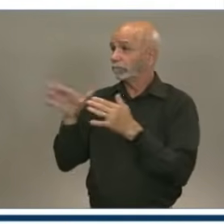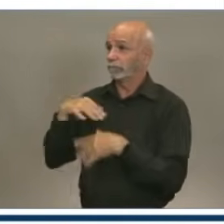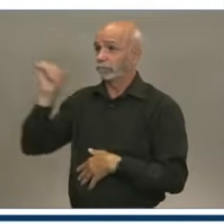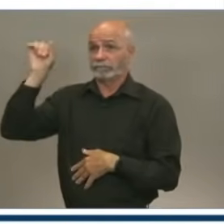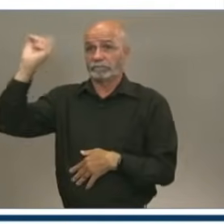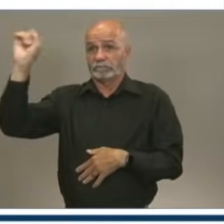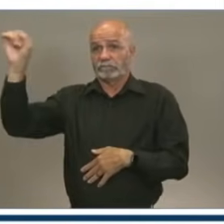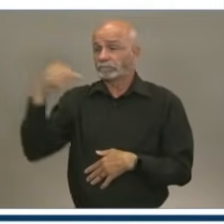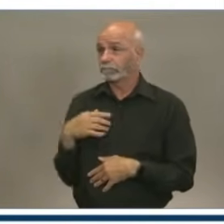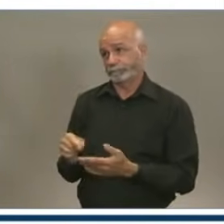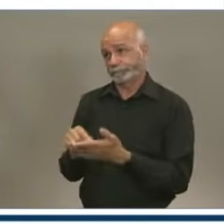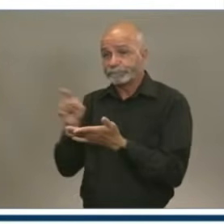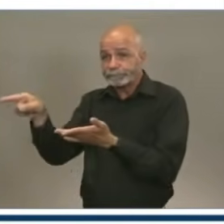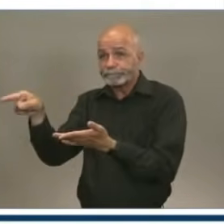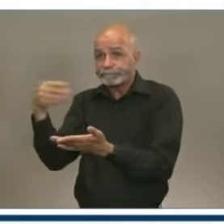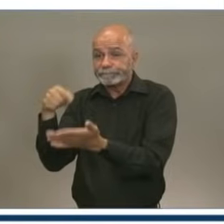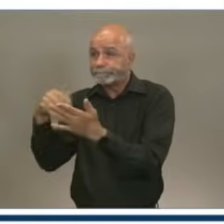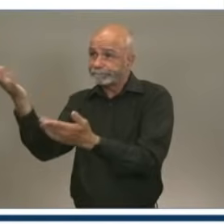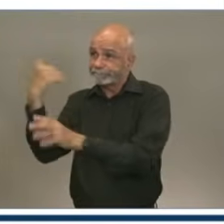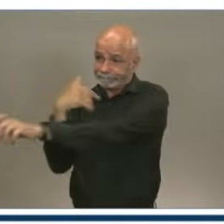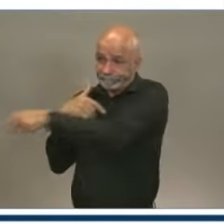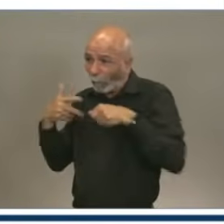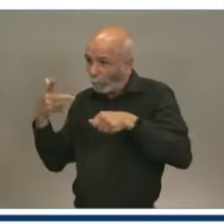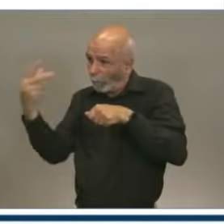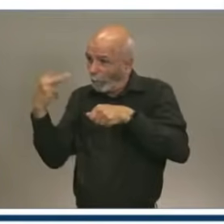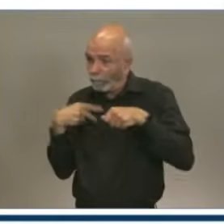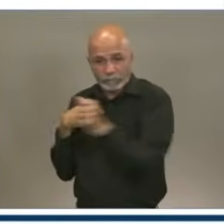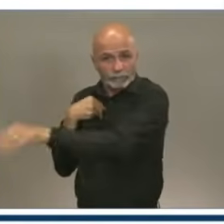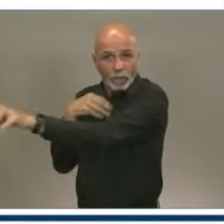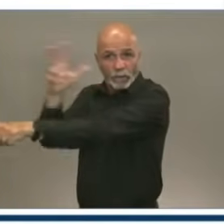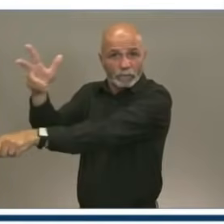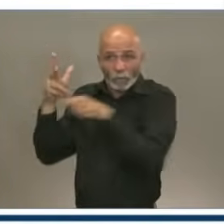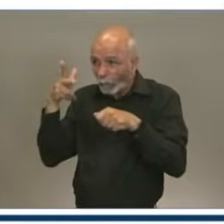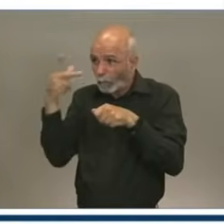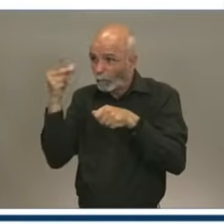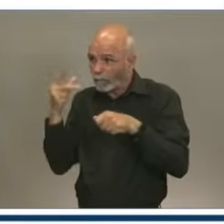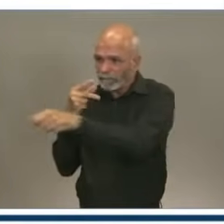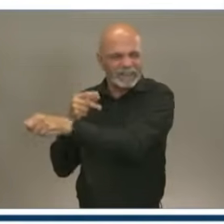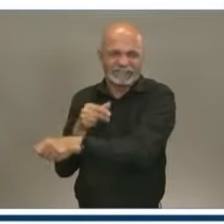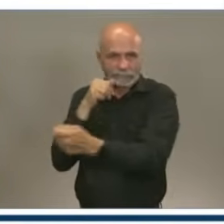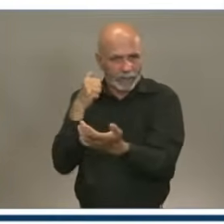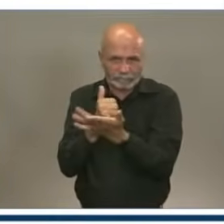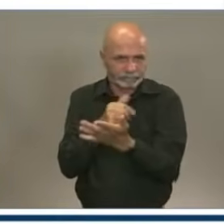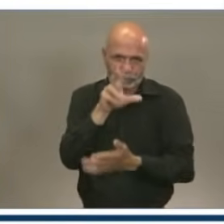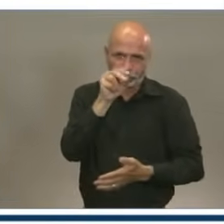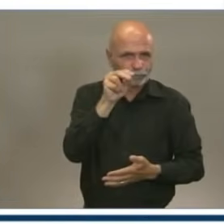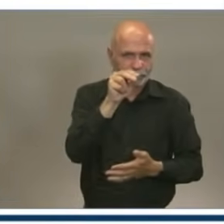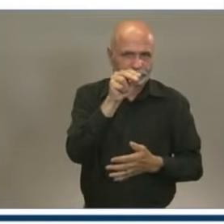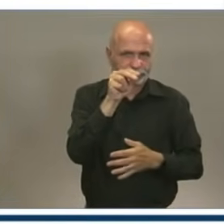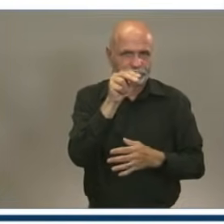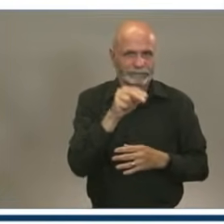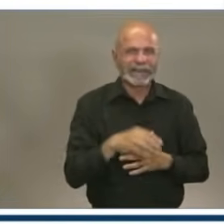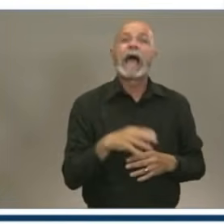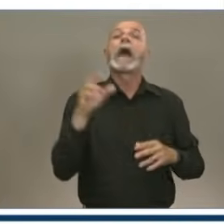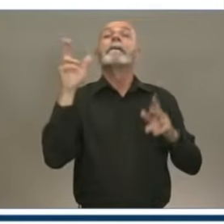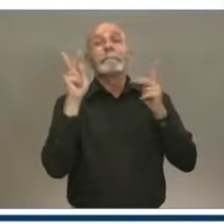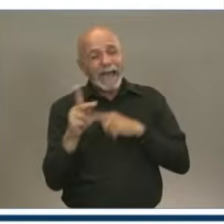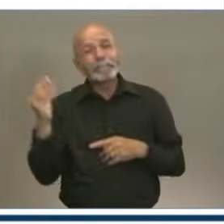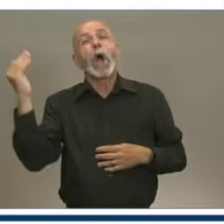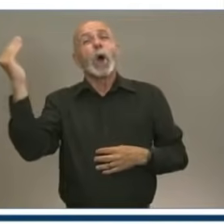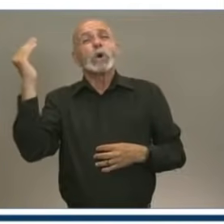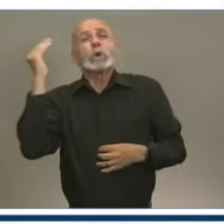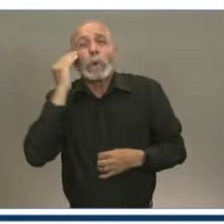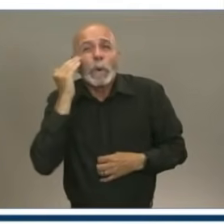is actually going to have much benefit. They're aware of it. We just need to make sure that they have very easy and ready access to